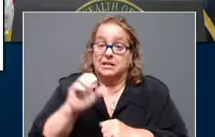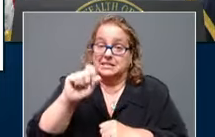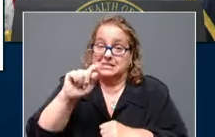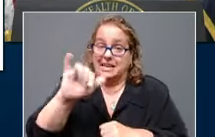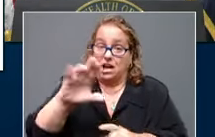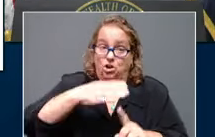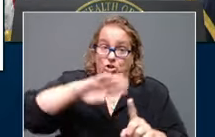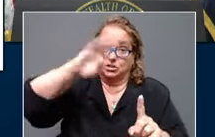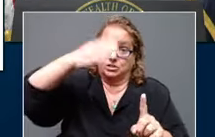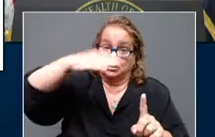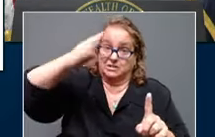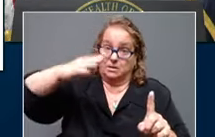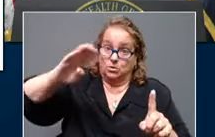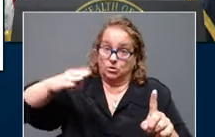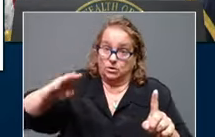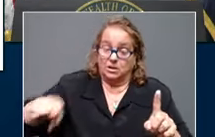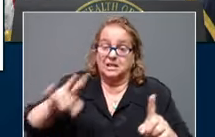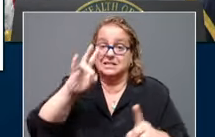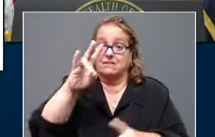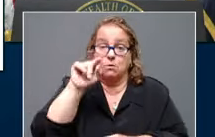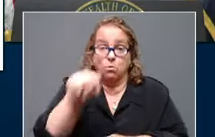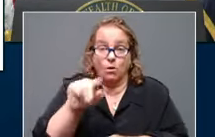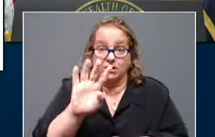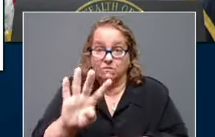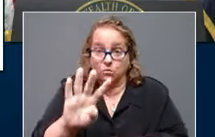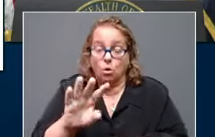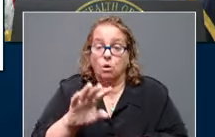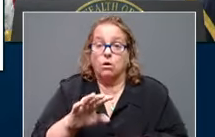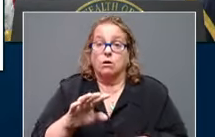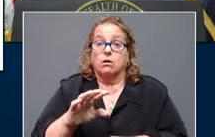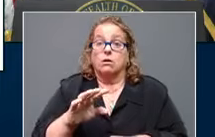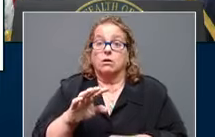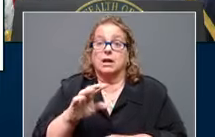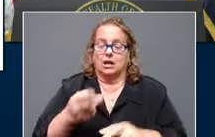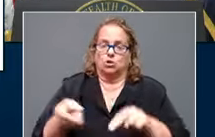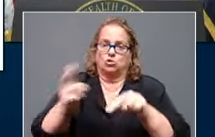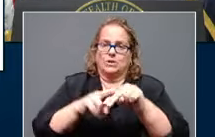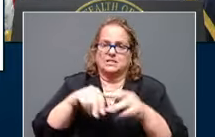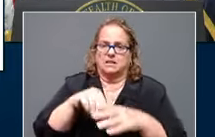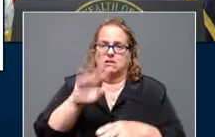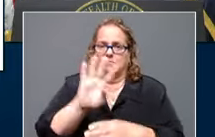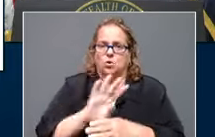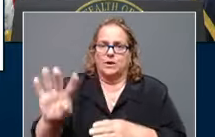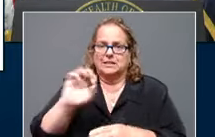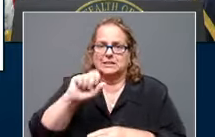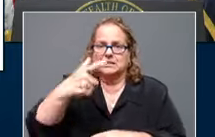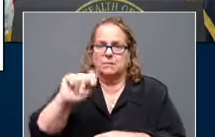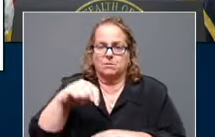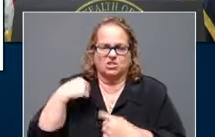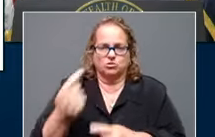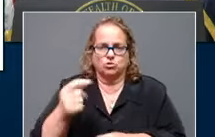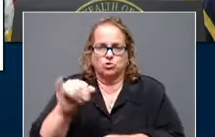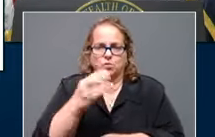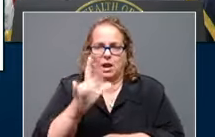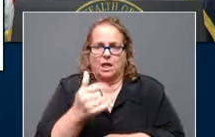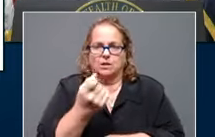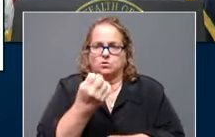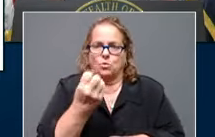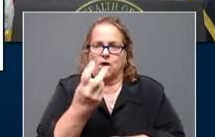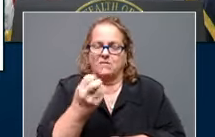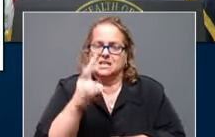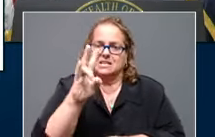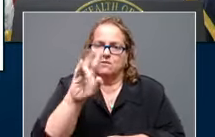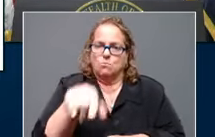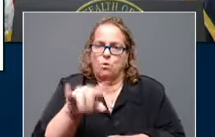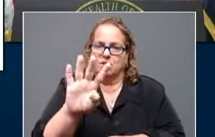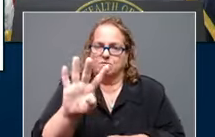1,000, that it took 21 weeks to get to 17,000 cases, about 21 weeks to get this far. We did it in 4 weeks this